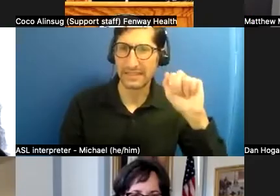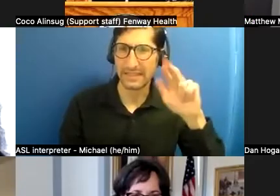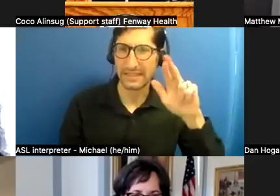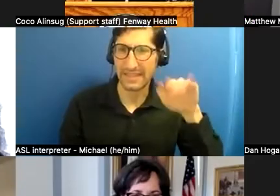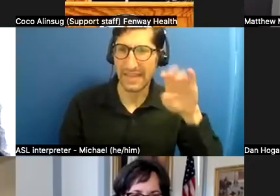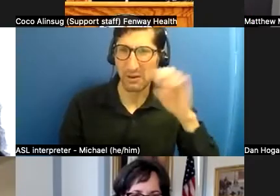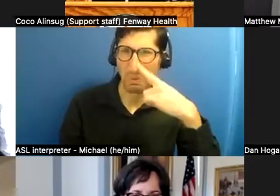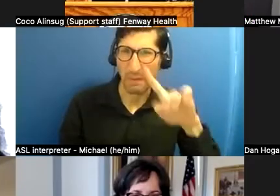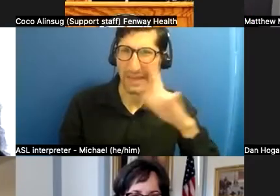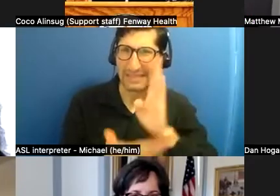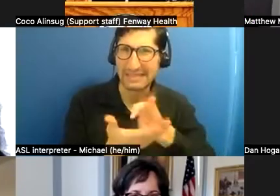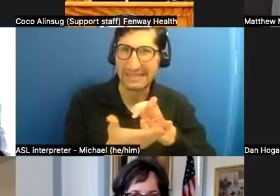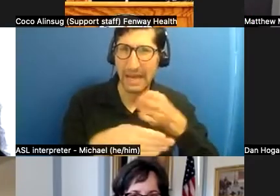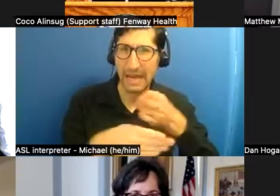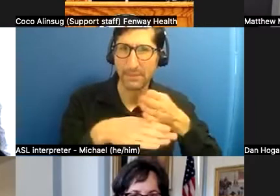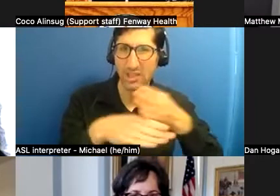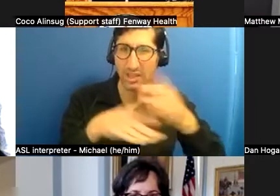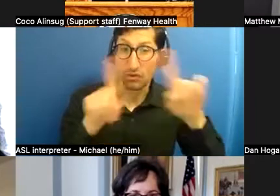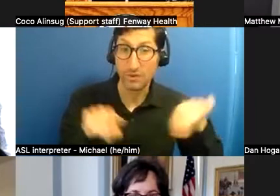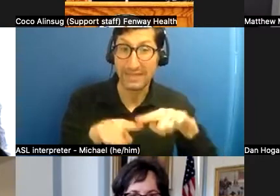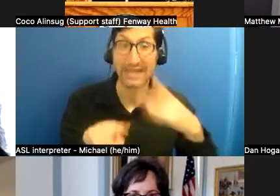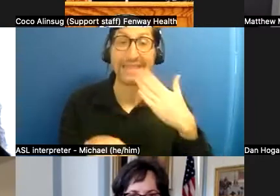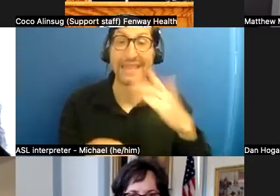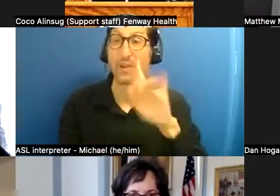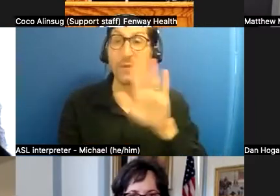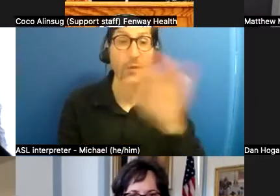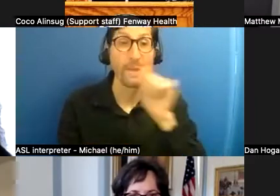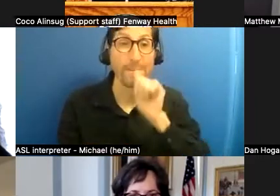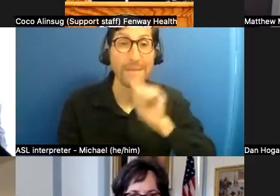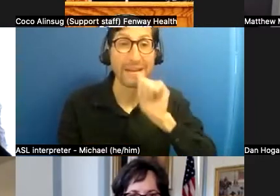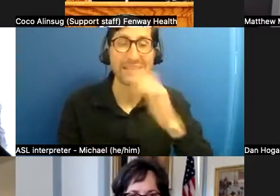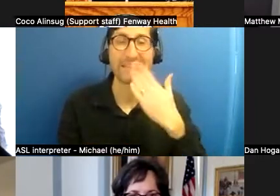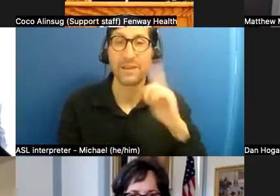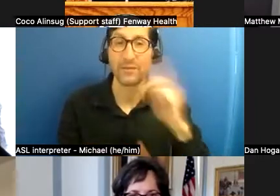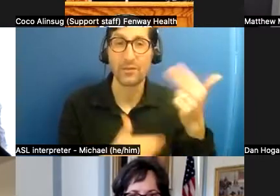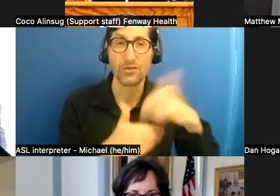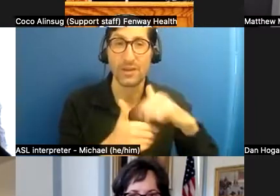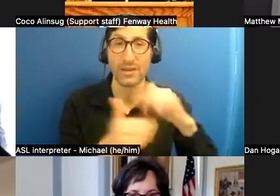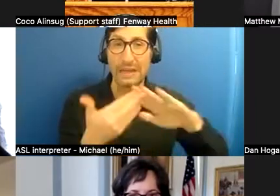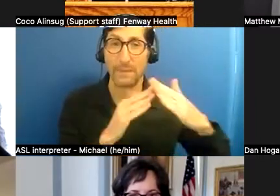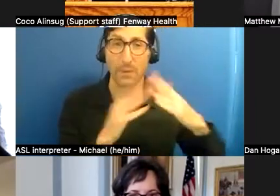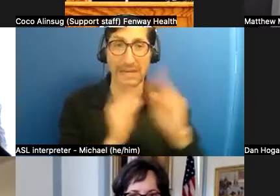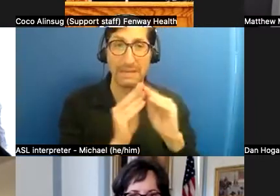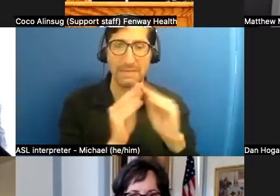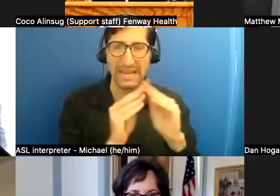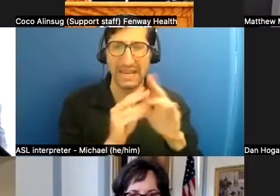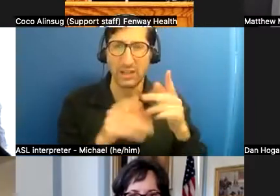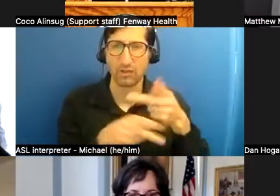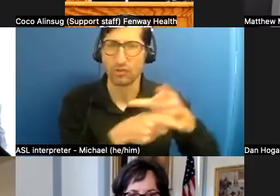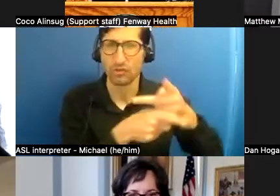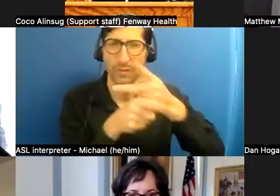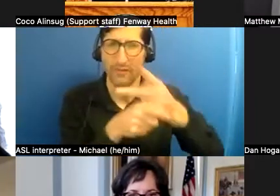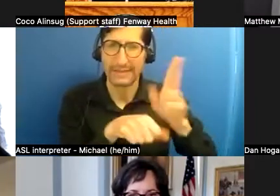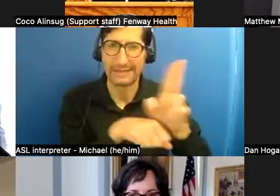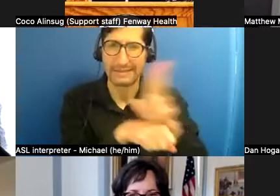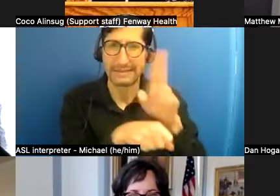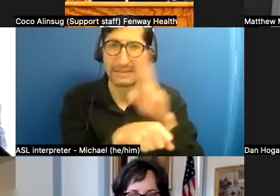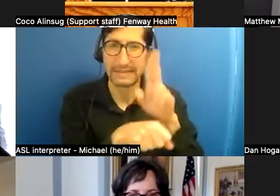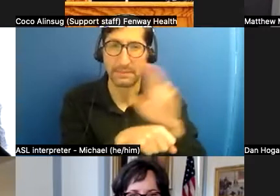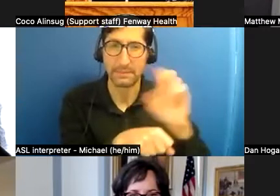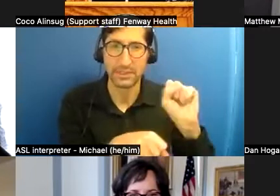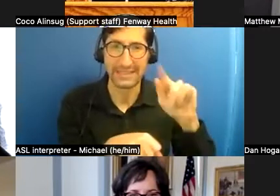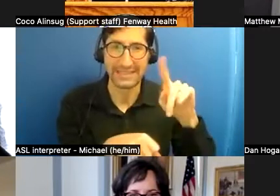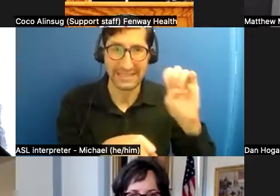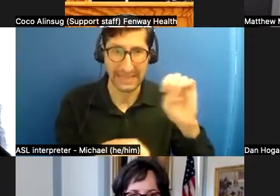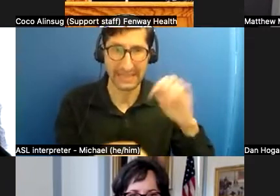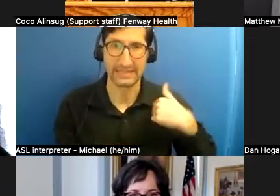Good evening, everyone. Thank you for your patience. Thank you for joining us for the community meeting tonight on supervised consumption sites. I'm Carl Shortino. I use